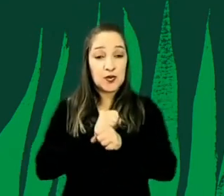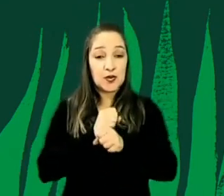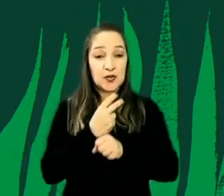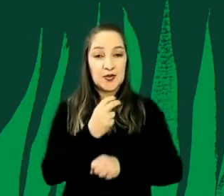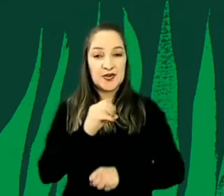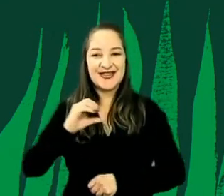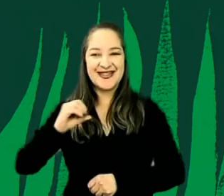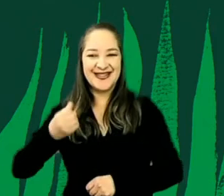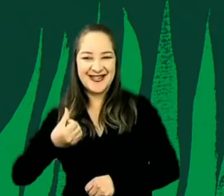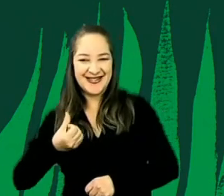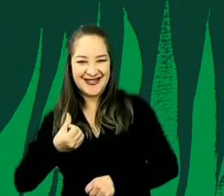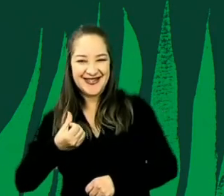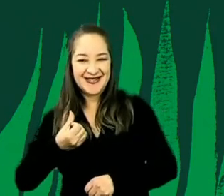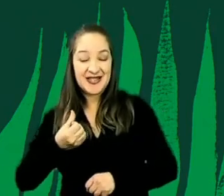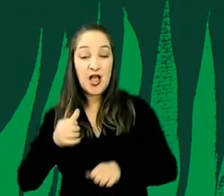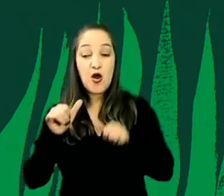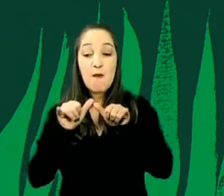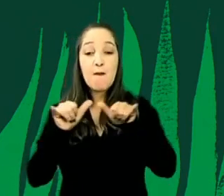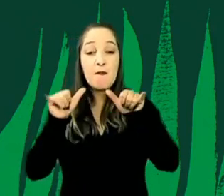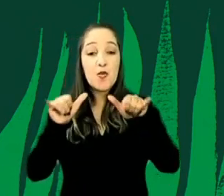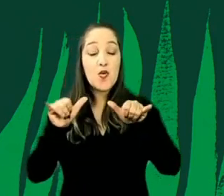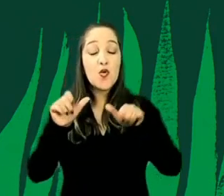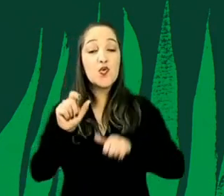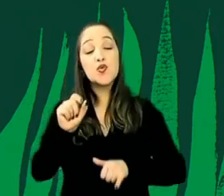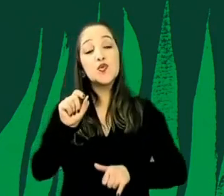2006, the published